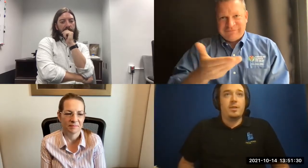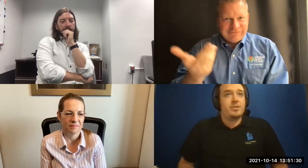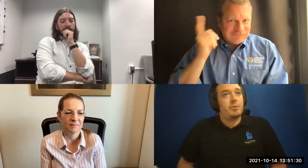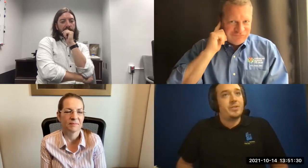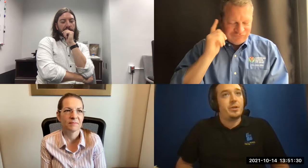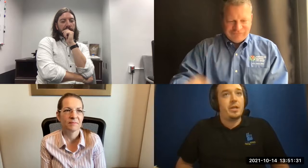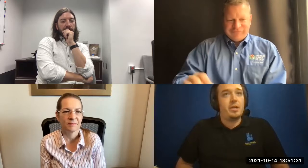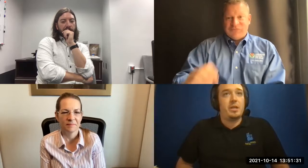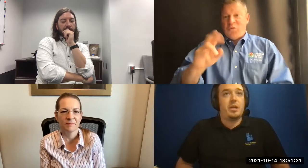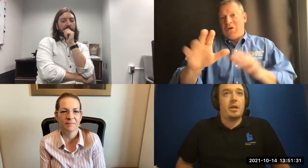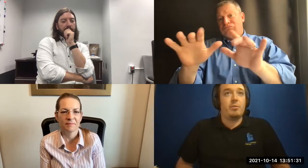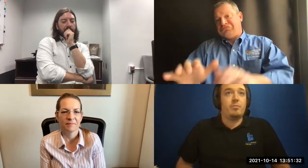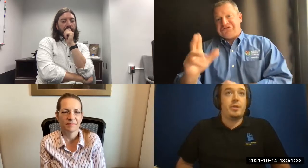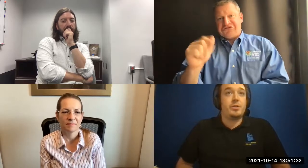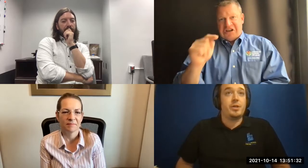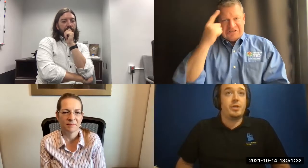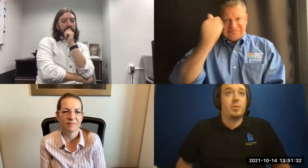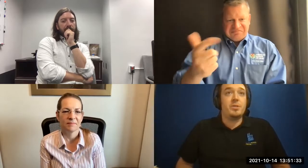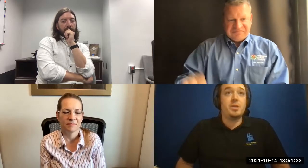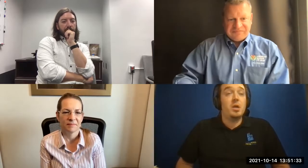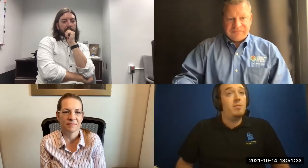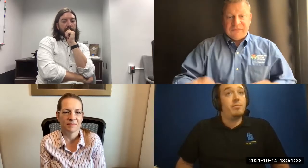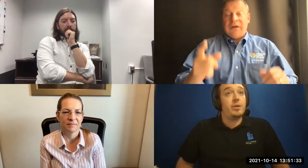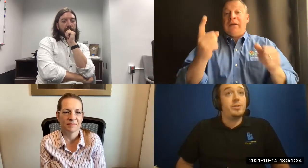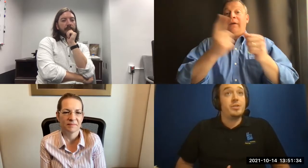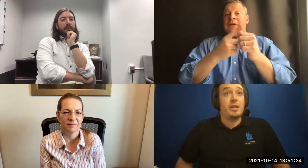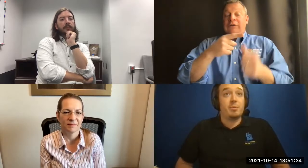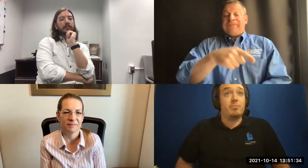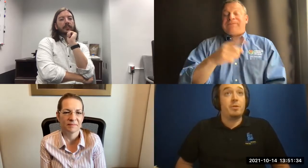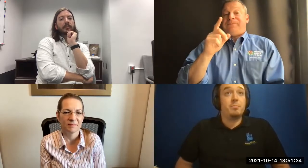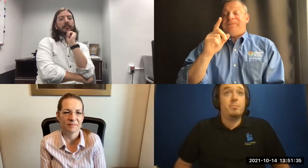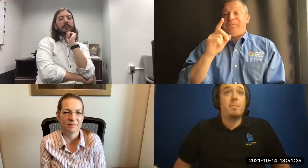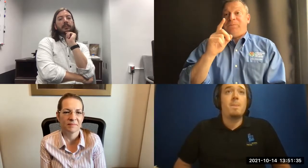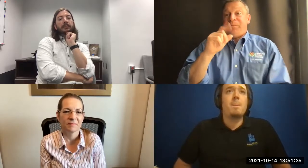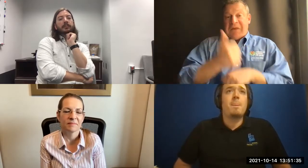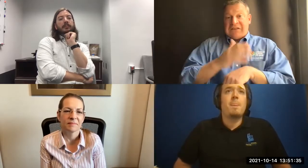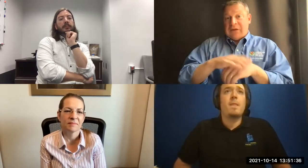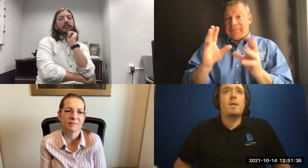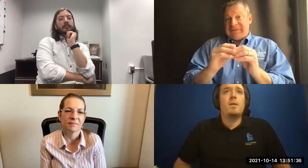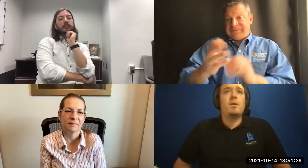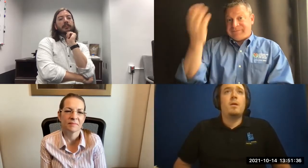on, that's like raising your hand, and I will invite you to share your comments. Feel free to use the chat if you prefer.